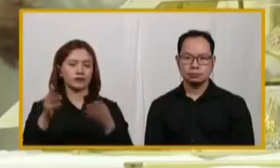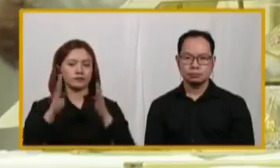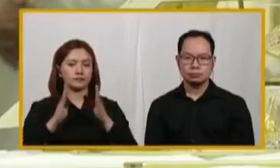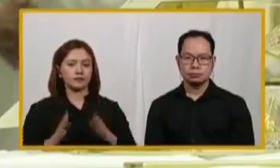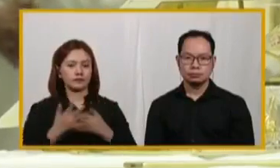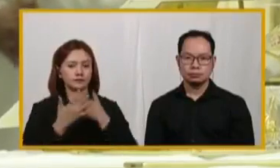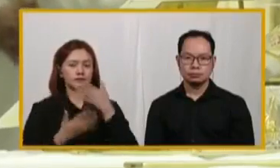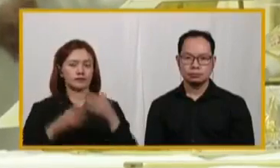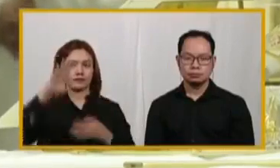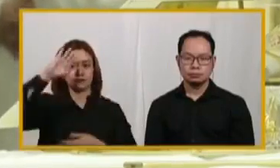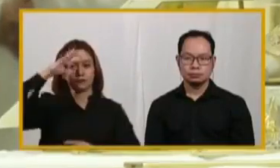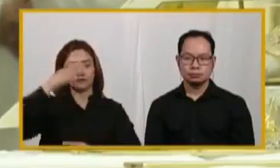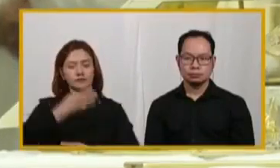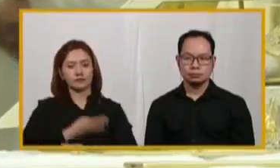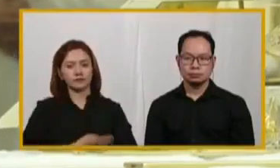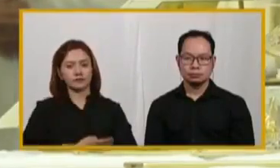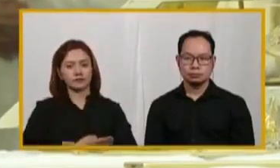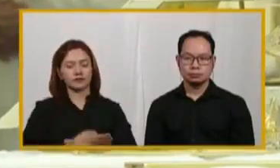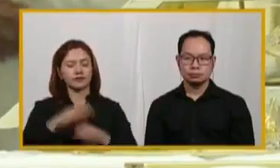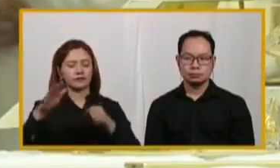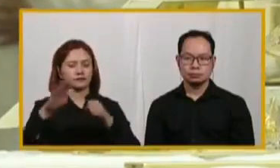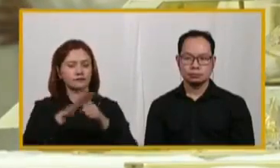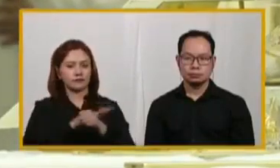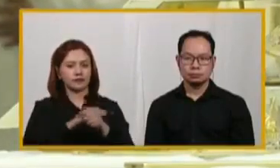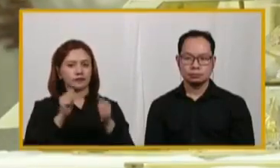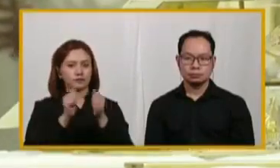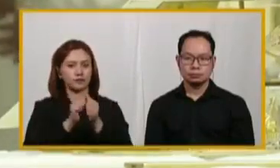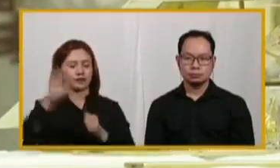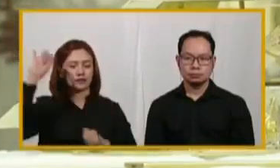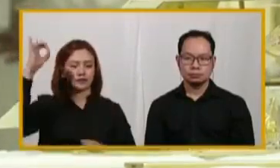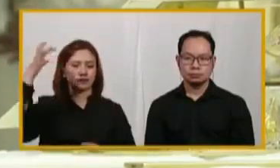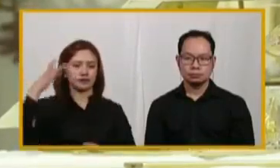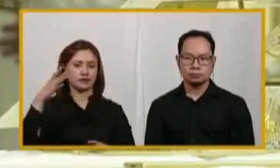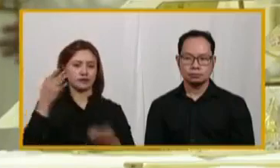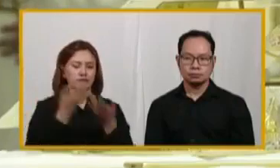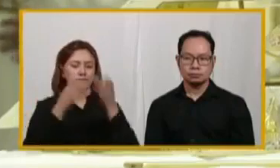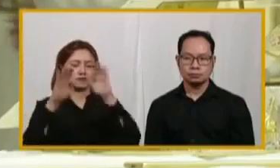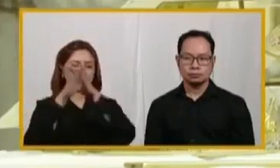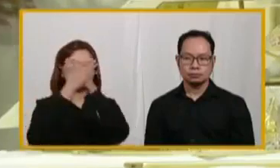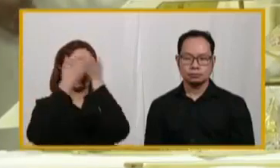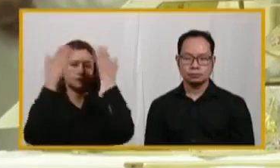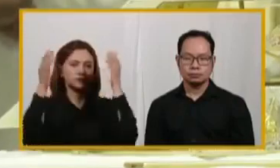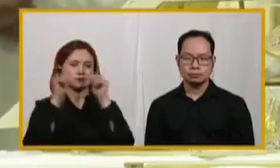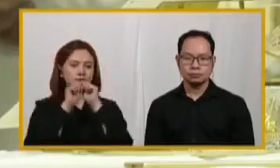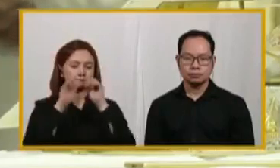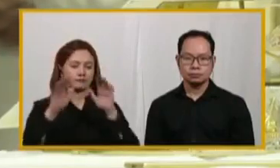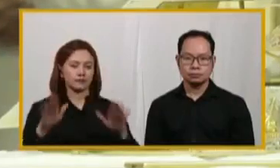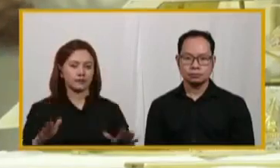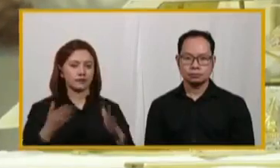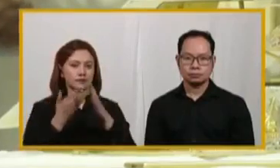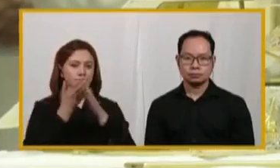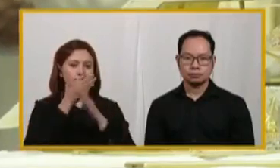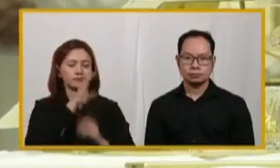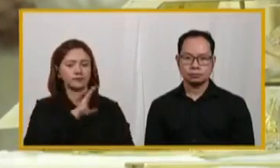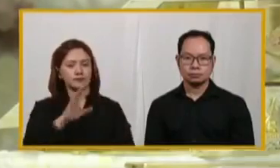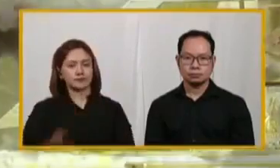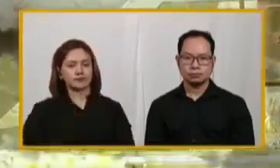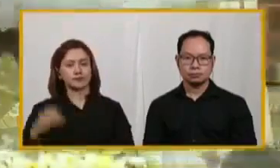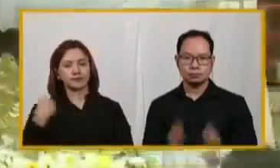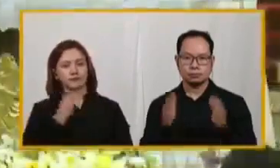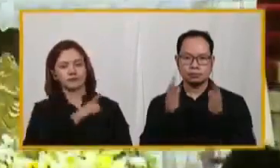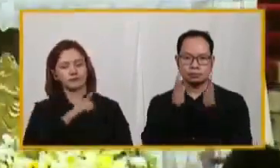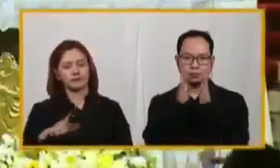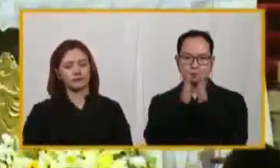Son may be filled with every grace and heavenly blessing, through Christ our Lord.